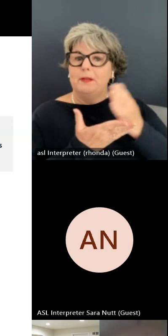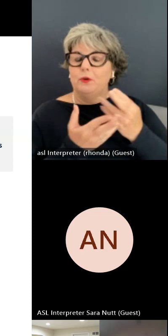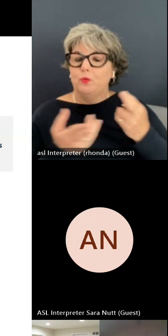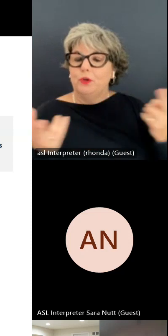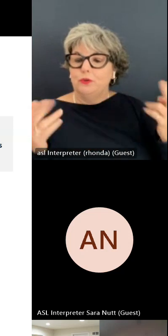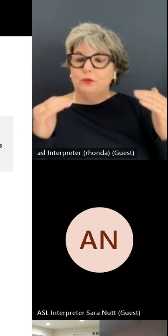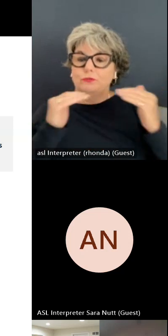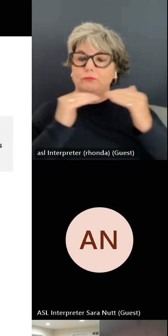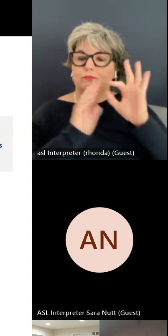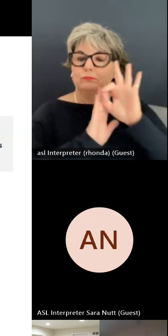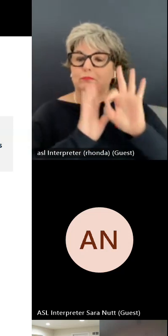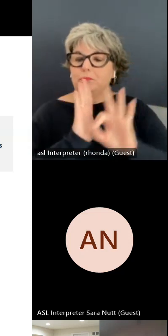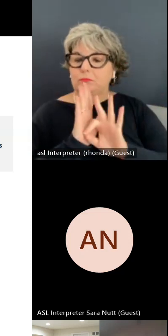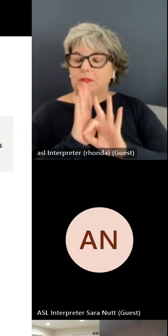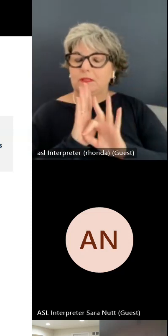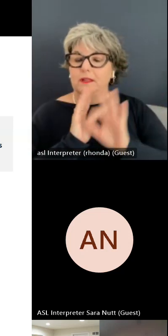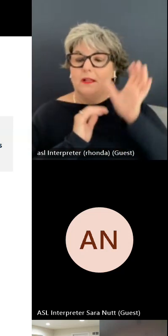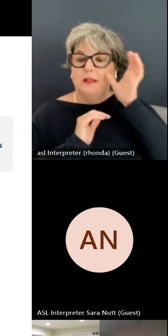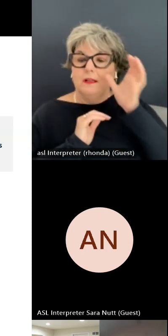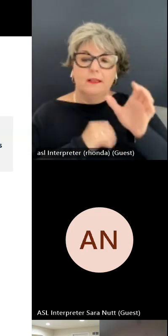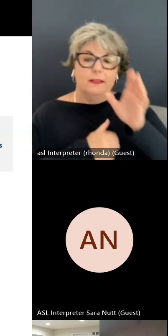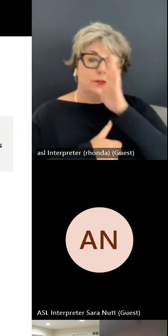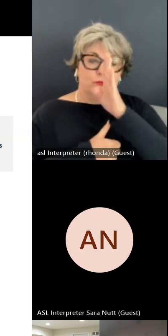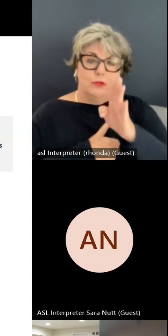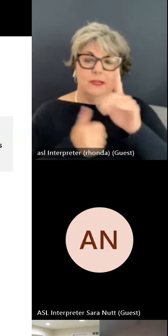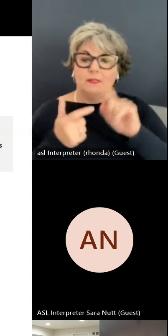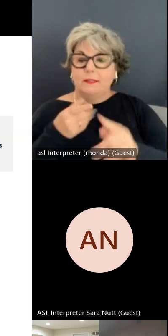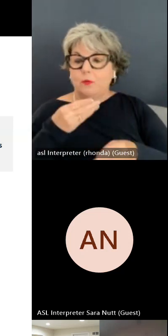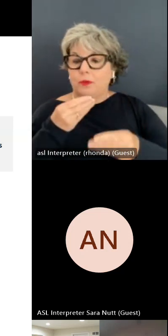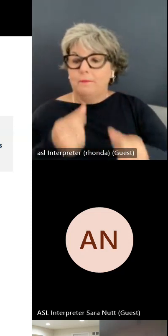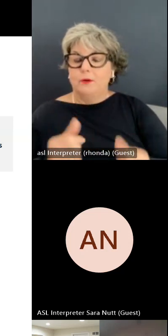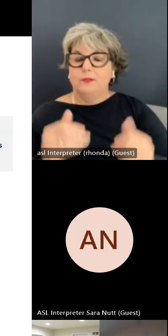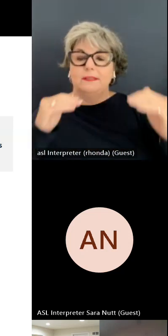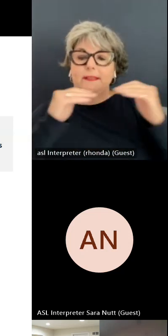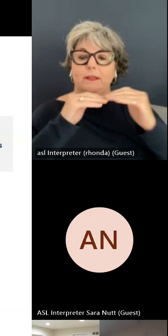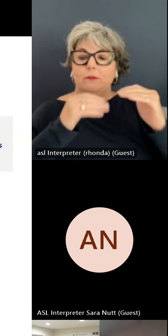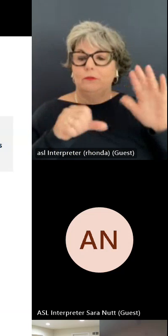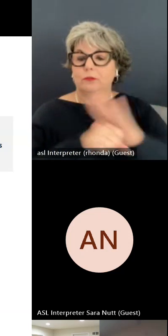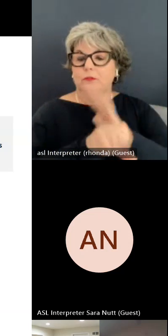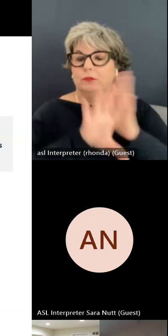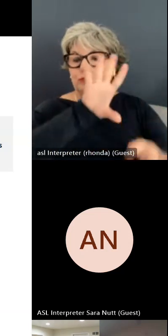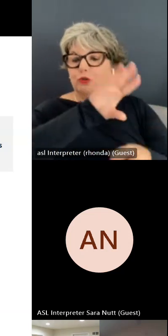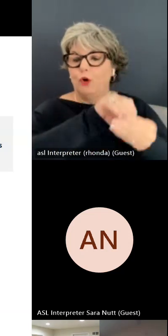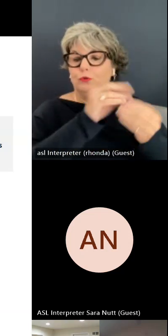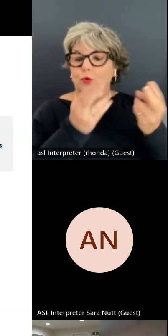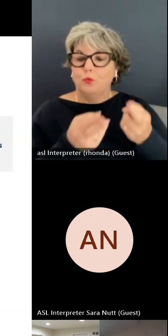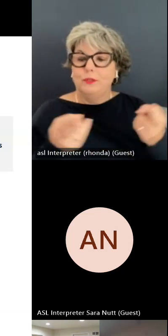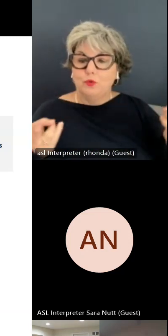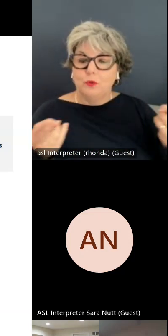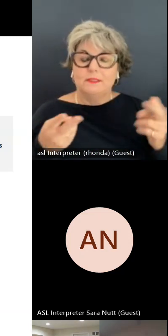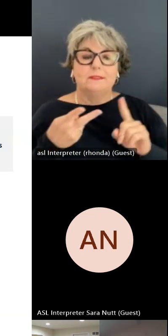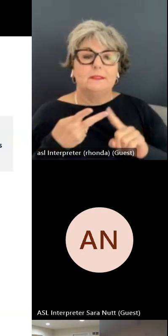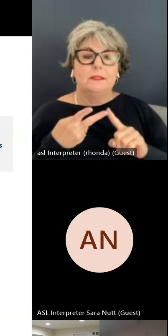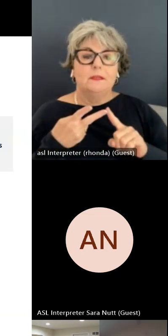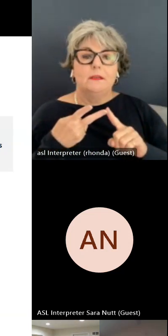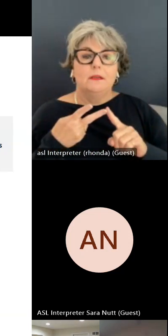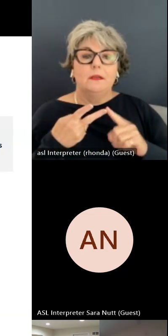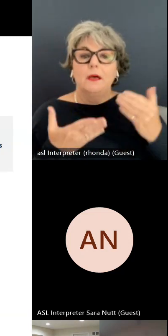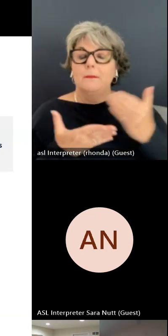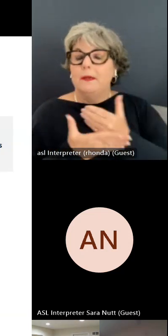that equal the same thing. It's direct and reimbursable equals total budgetary resources, but also new